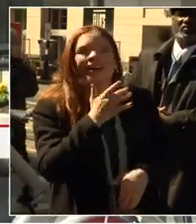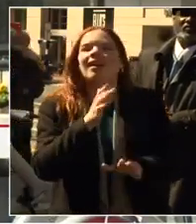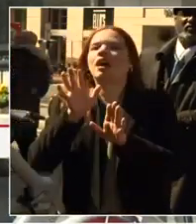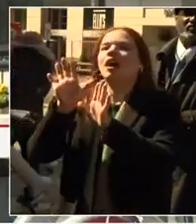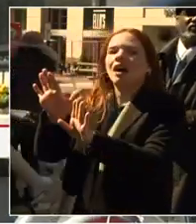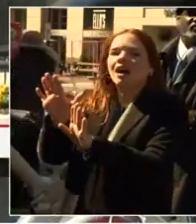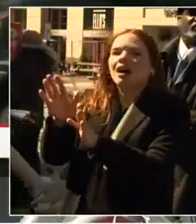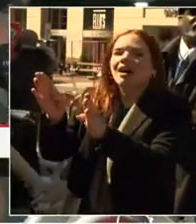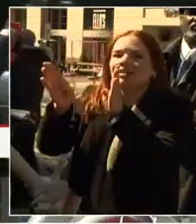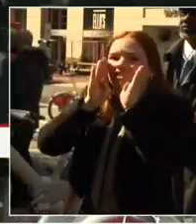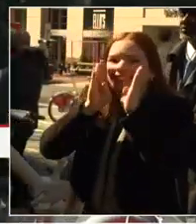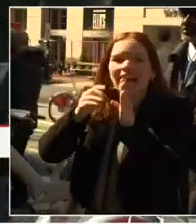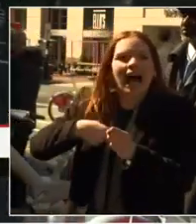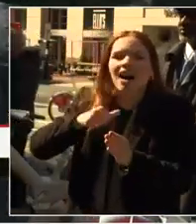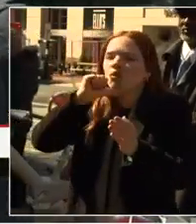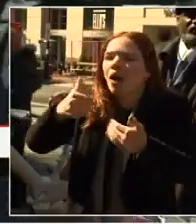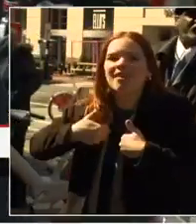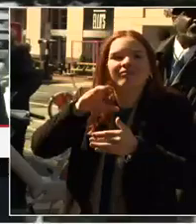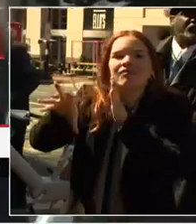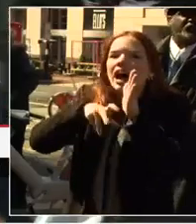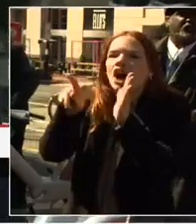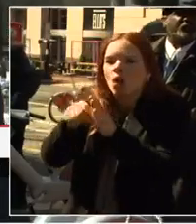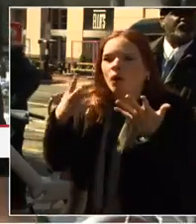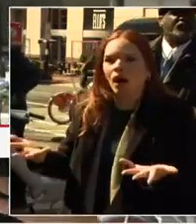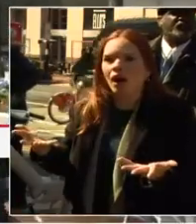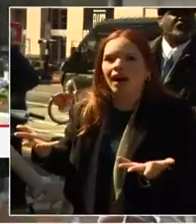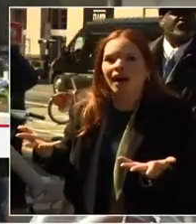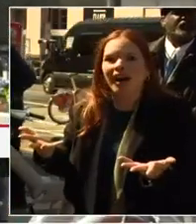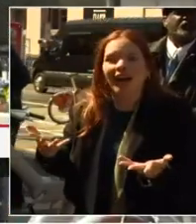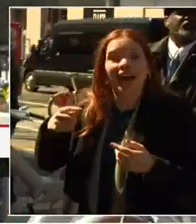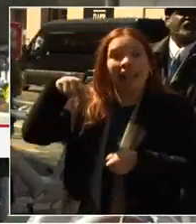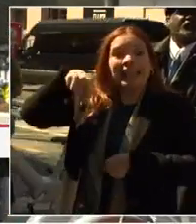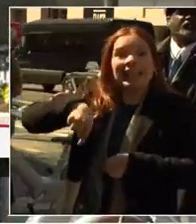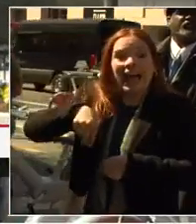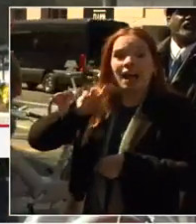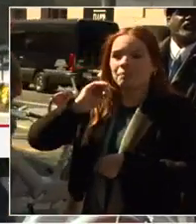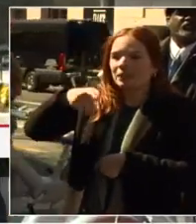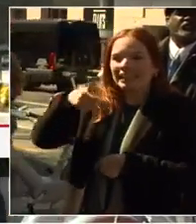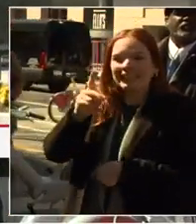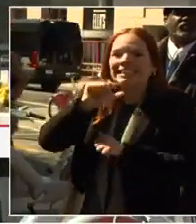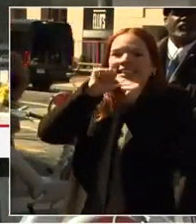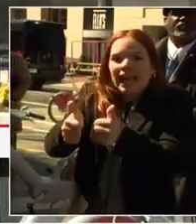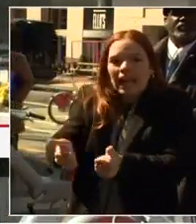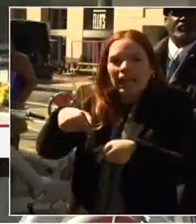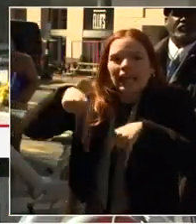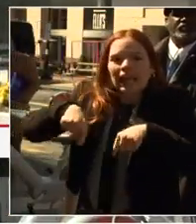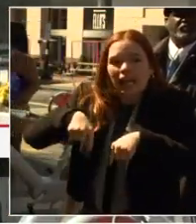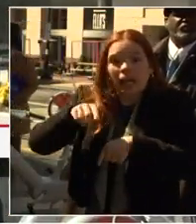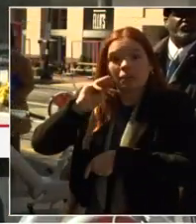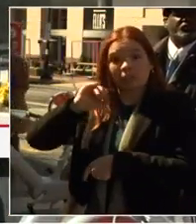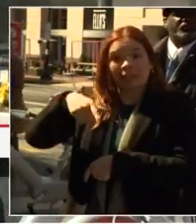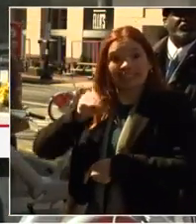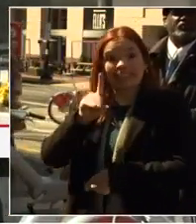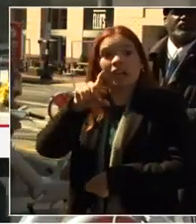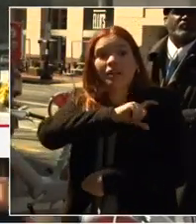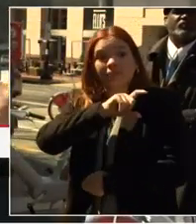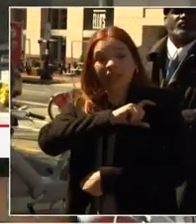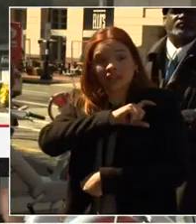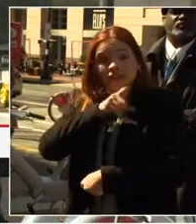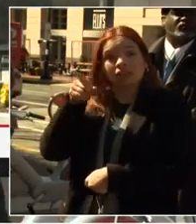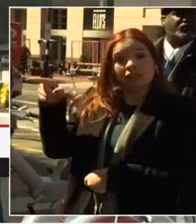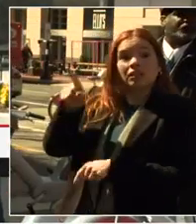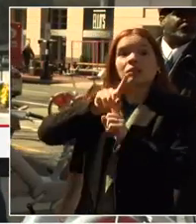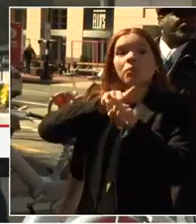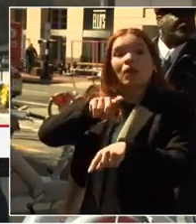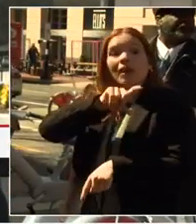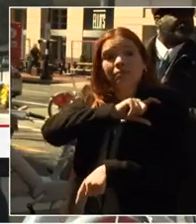This is not an MPD. We probably have some MPD footage from responding officers, so I